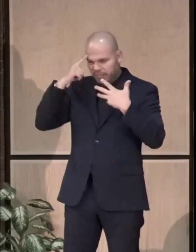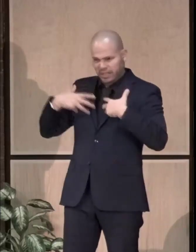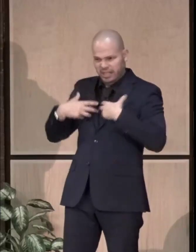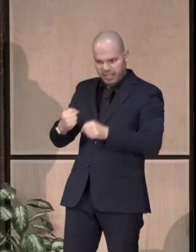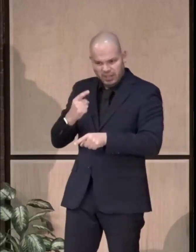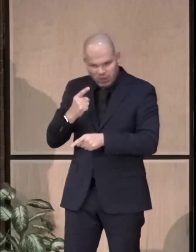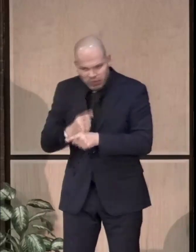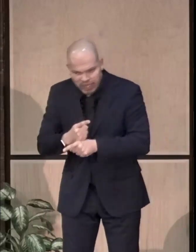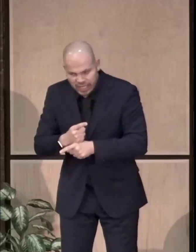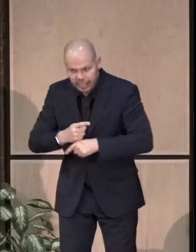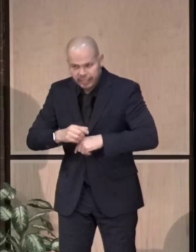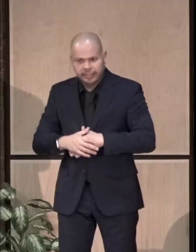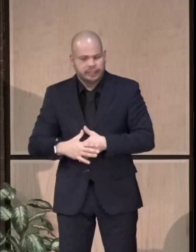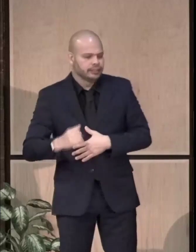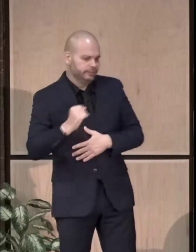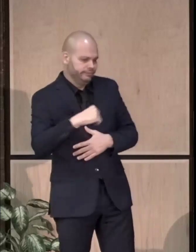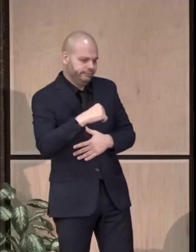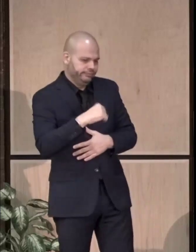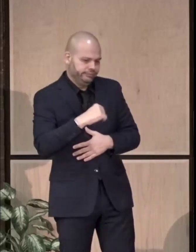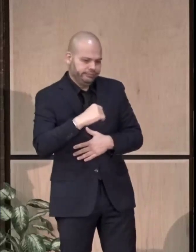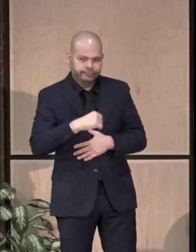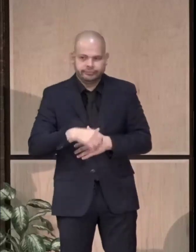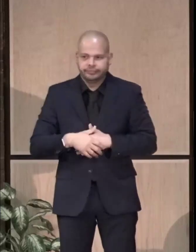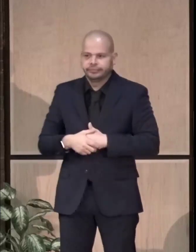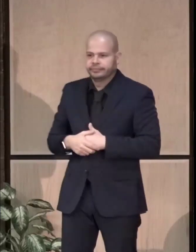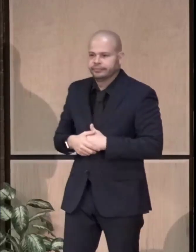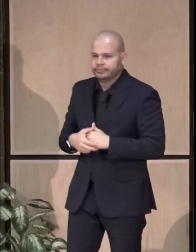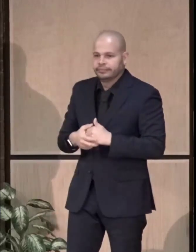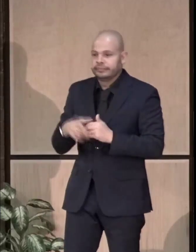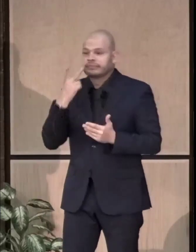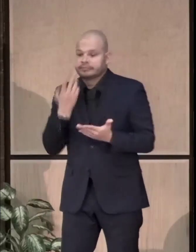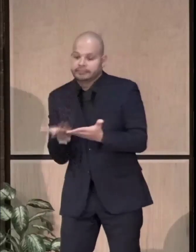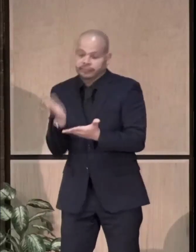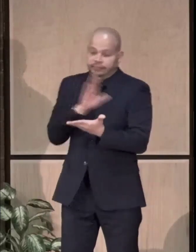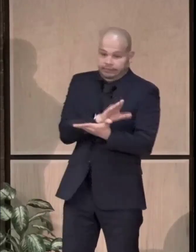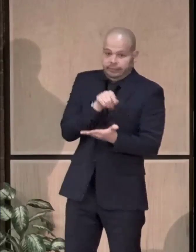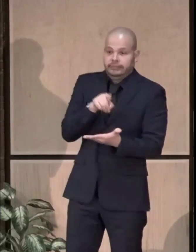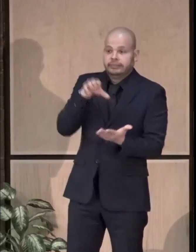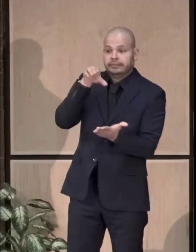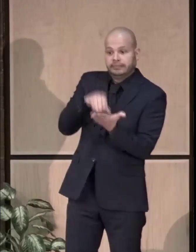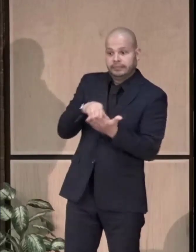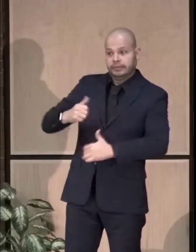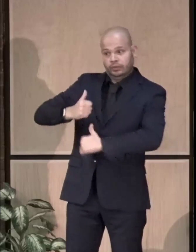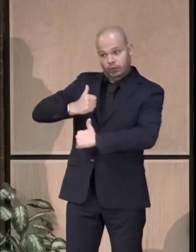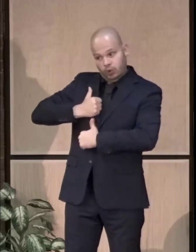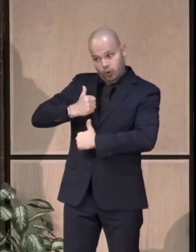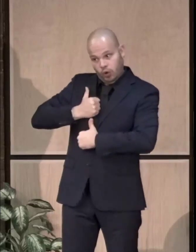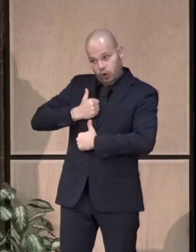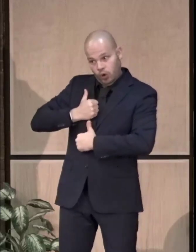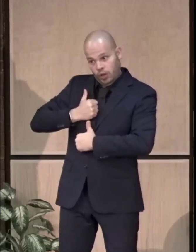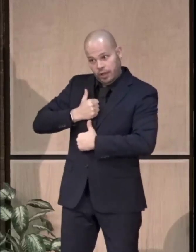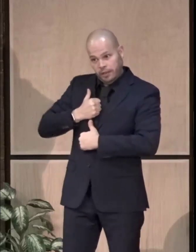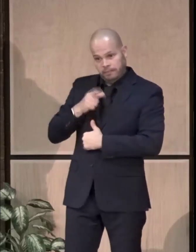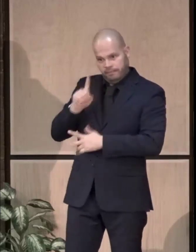the top, it says, soldiers are required to comply with lawful orders and regulations. Failure to comply with orders